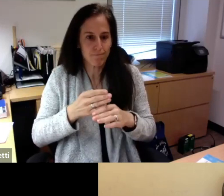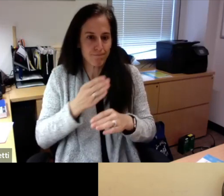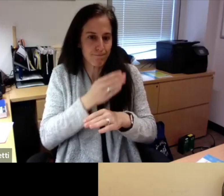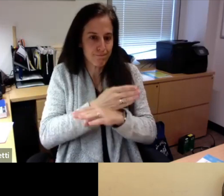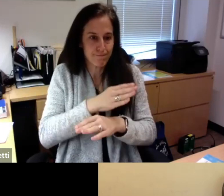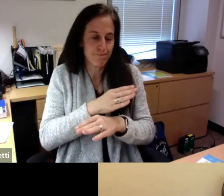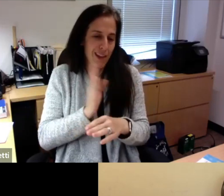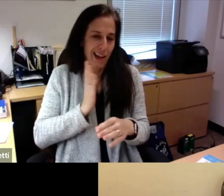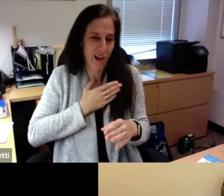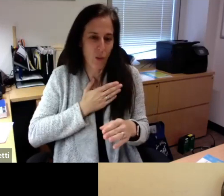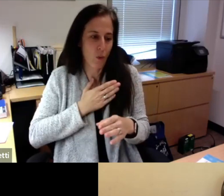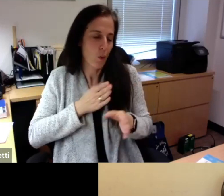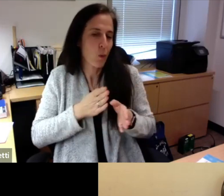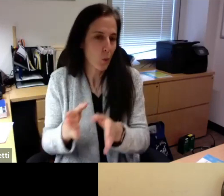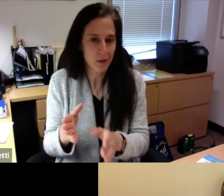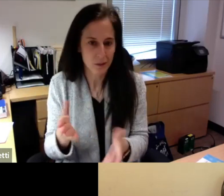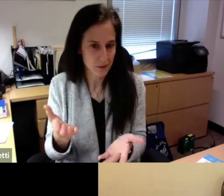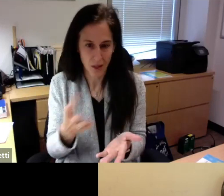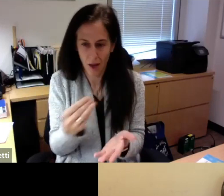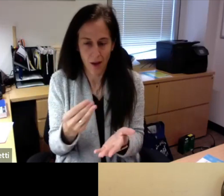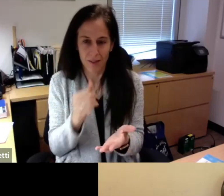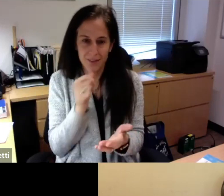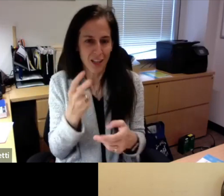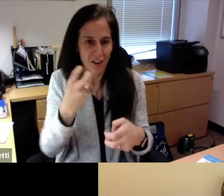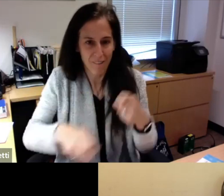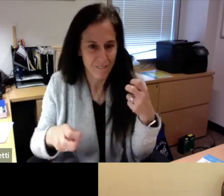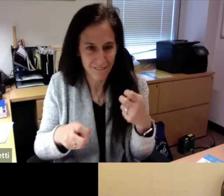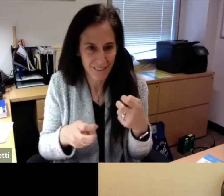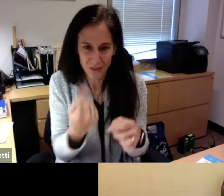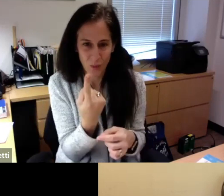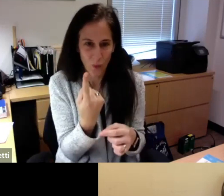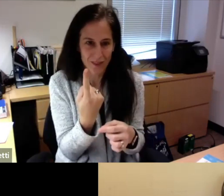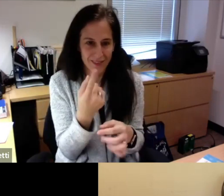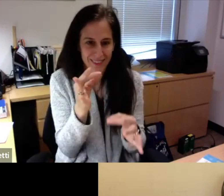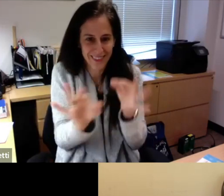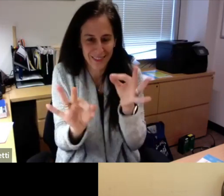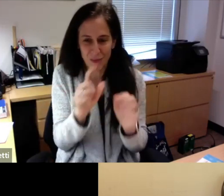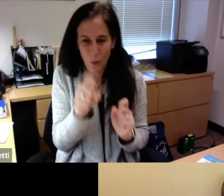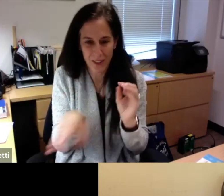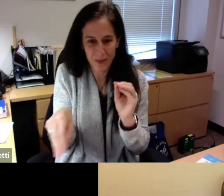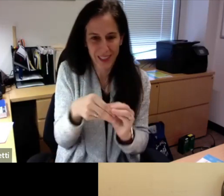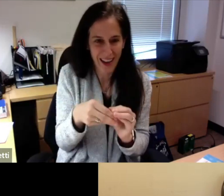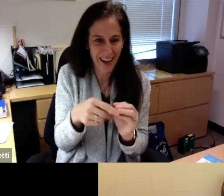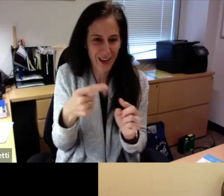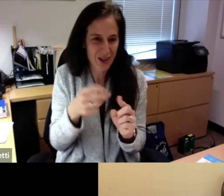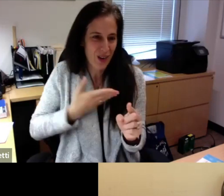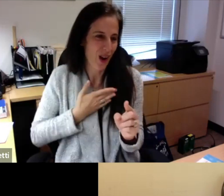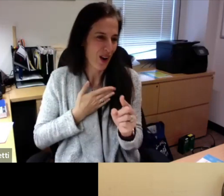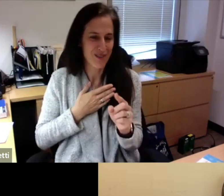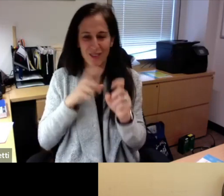and identify where, quote unquote, our ways can be improved,